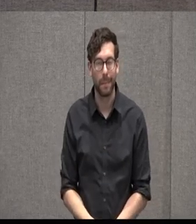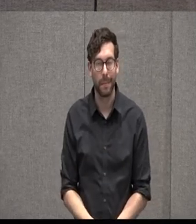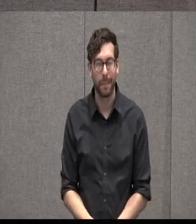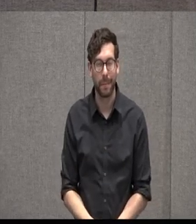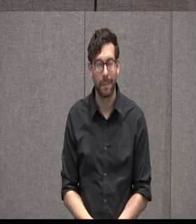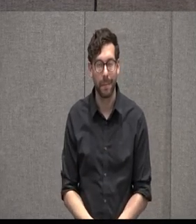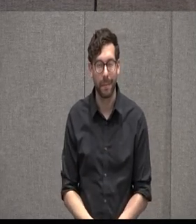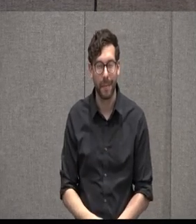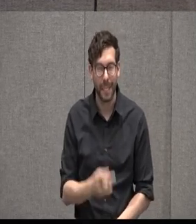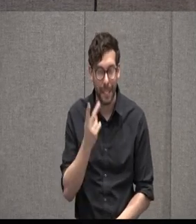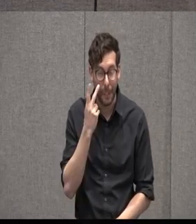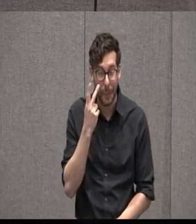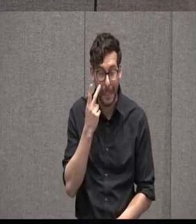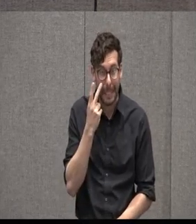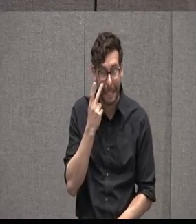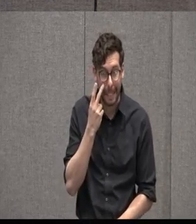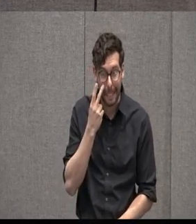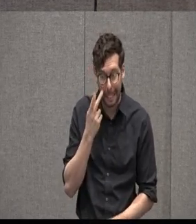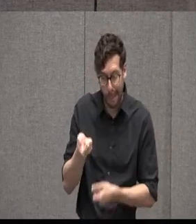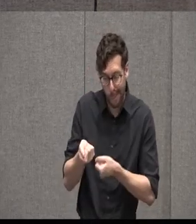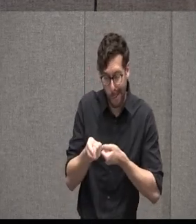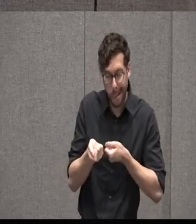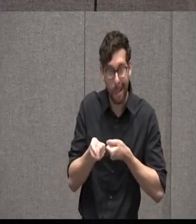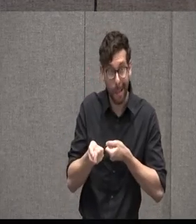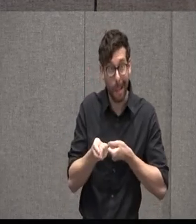Do you see that it's pulling on it?